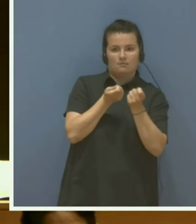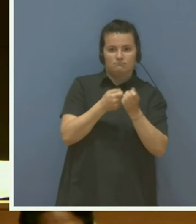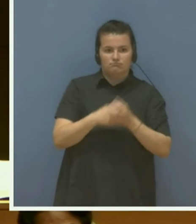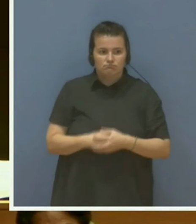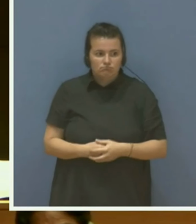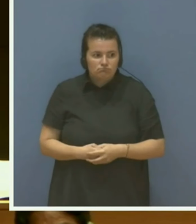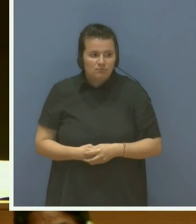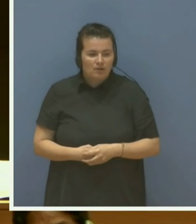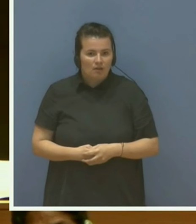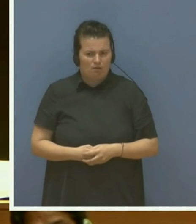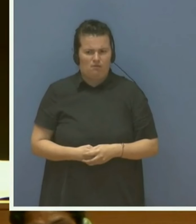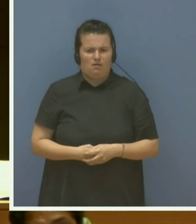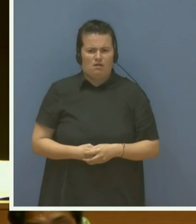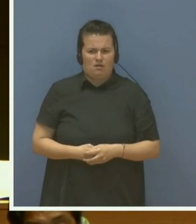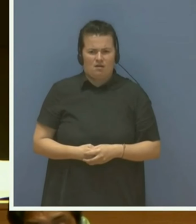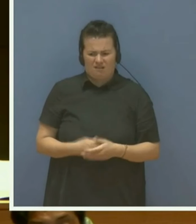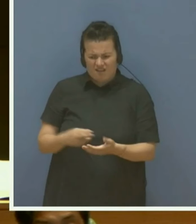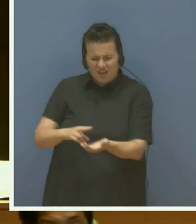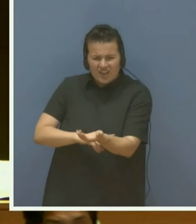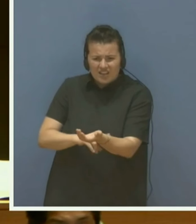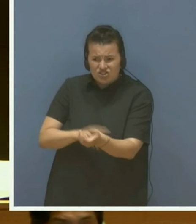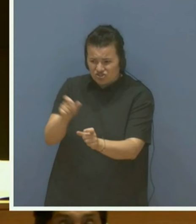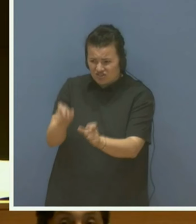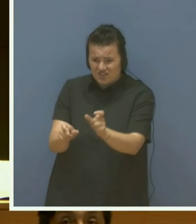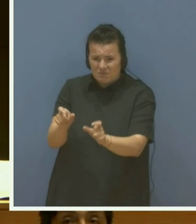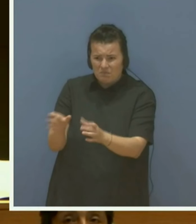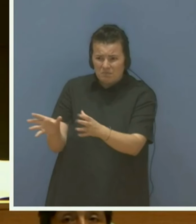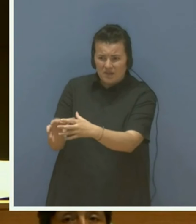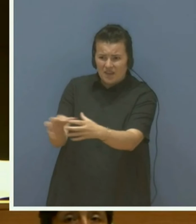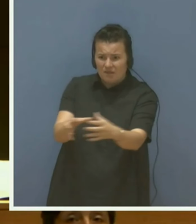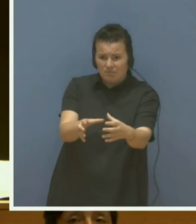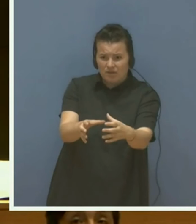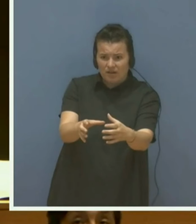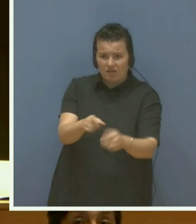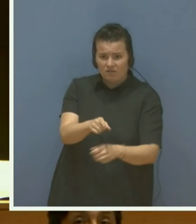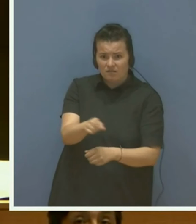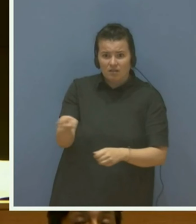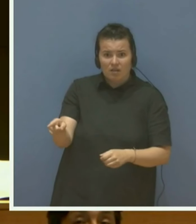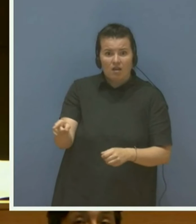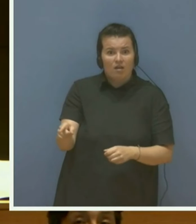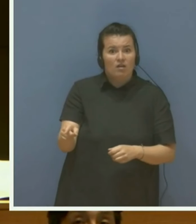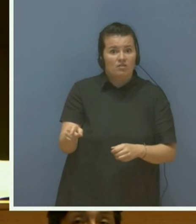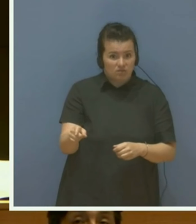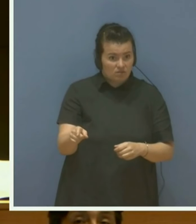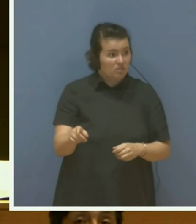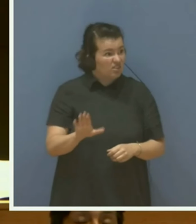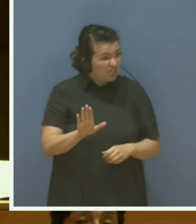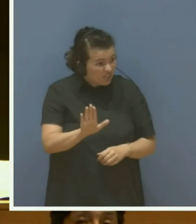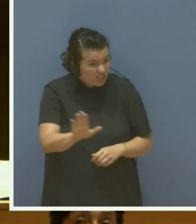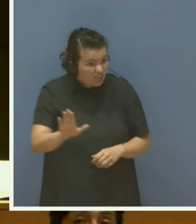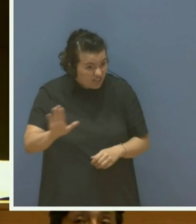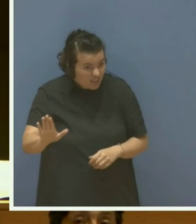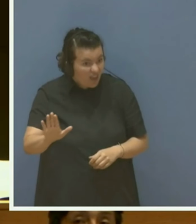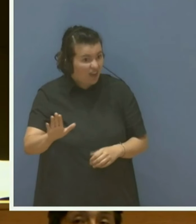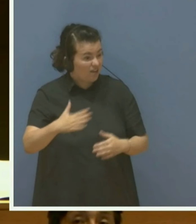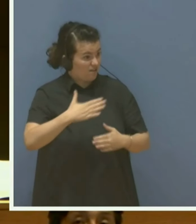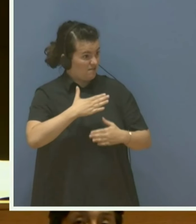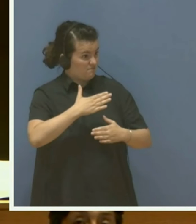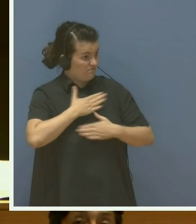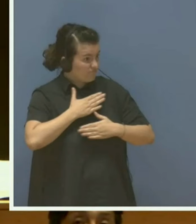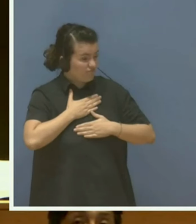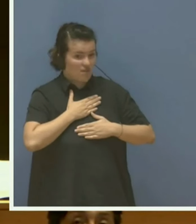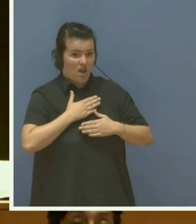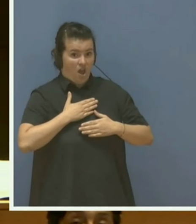a point where Indigenous peoples themselves inevitably start to violate the rights of their own kin